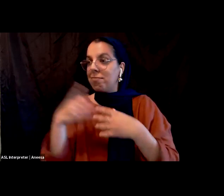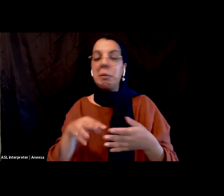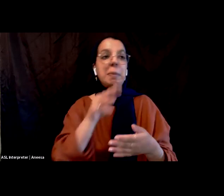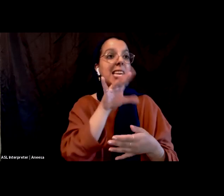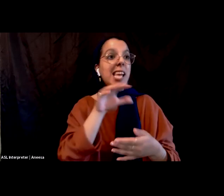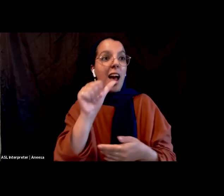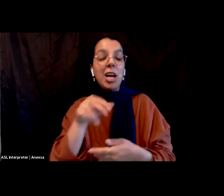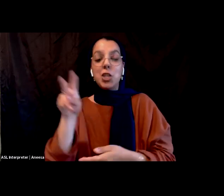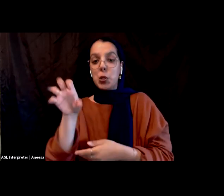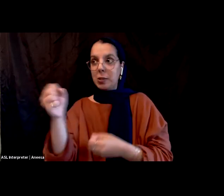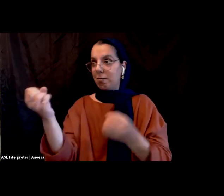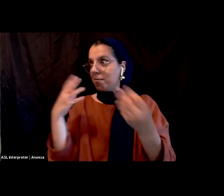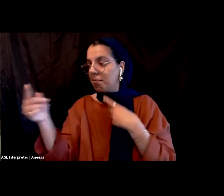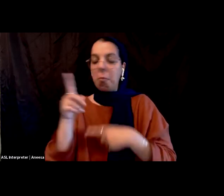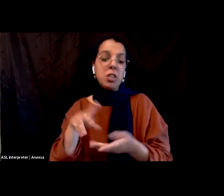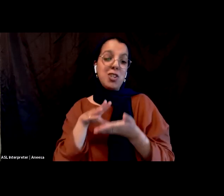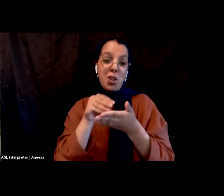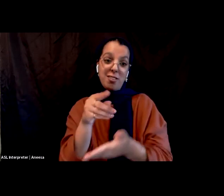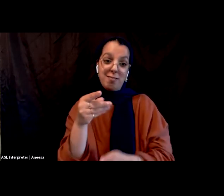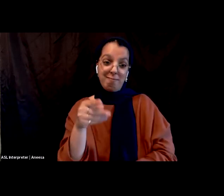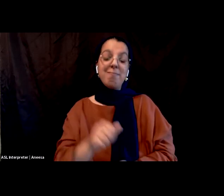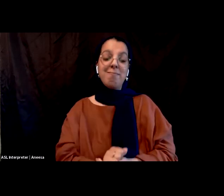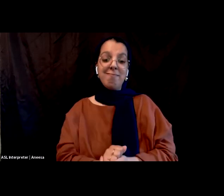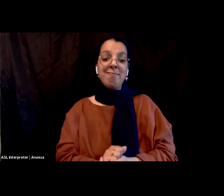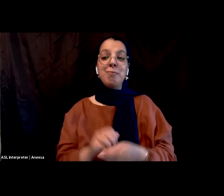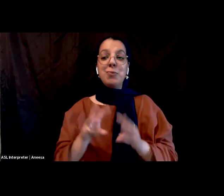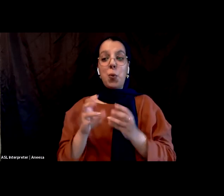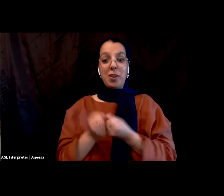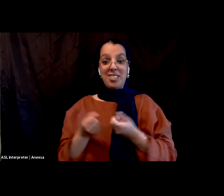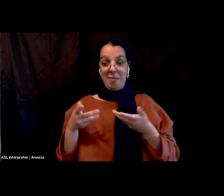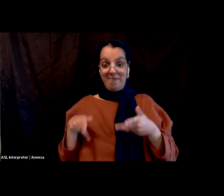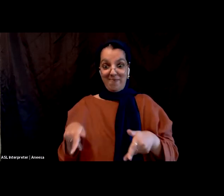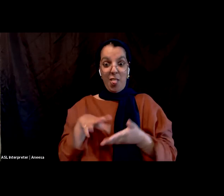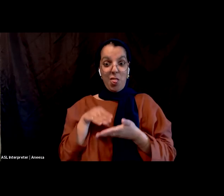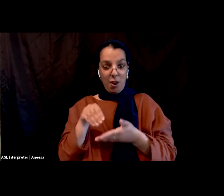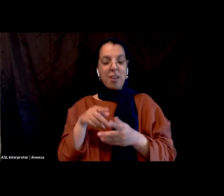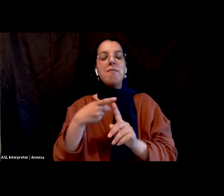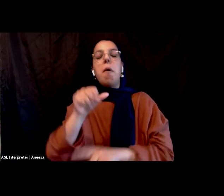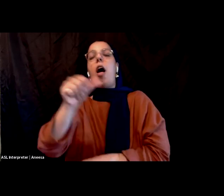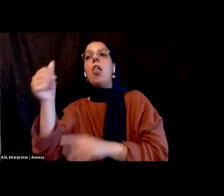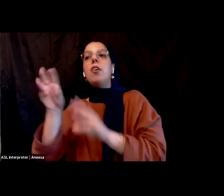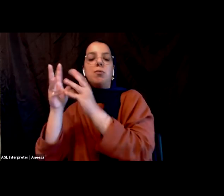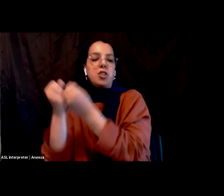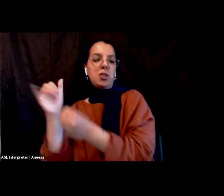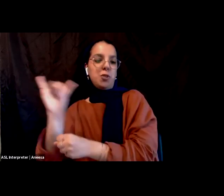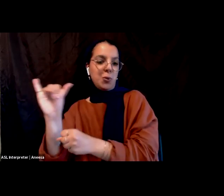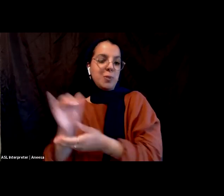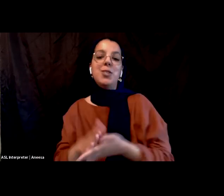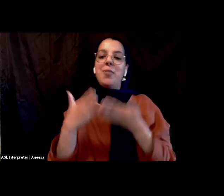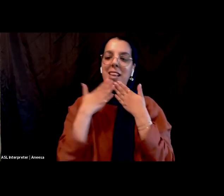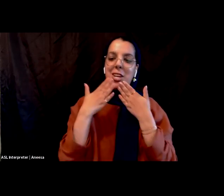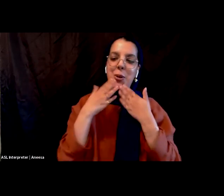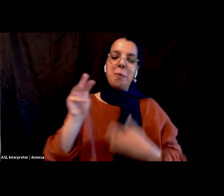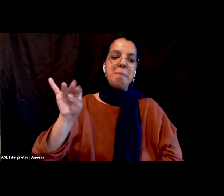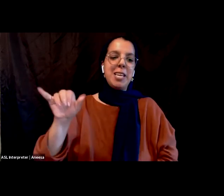news. So continue that learning outside of these sessions as well. Miigwetch, thank you. And